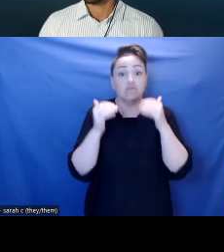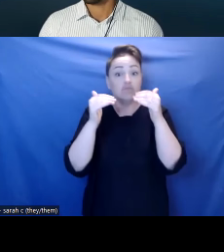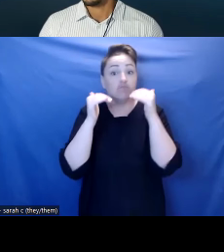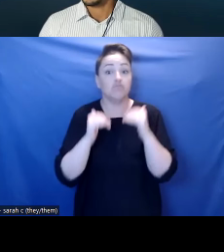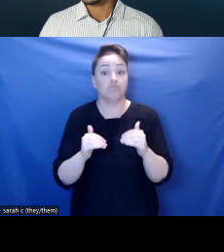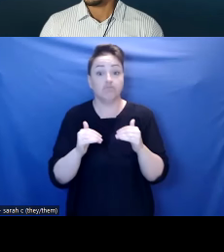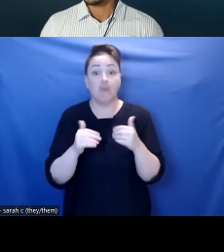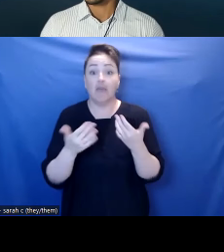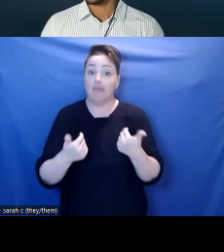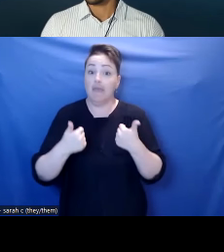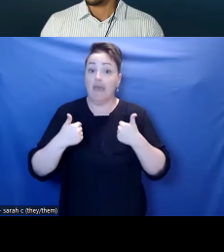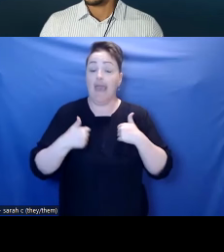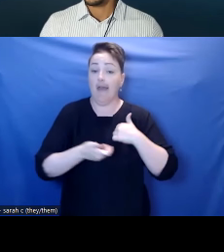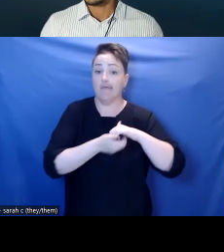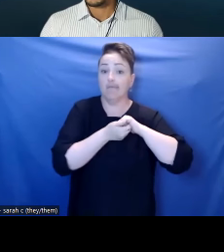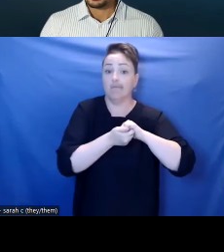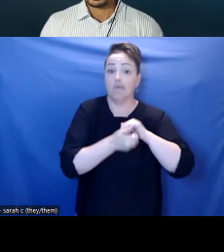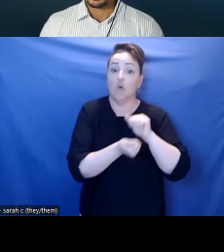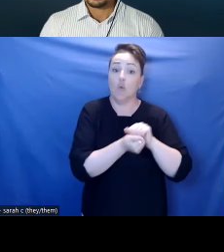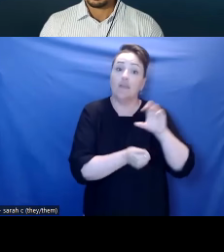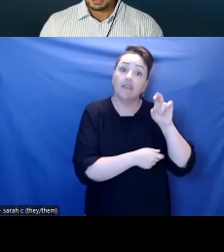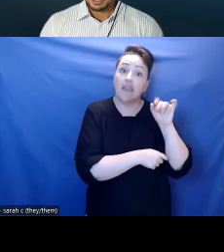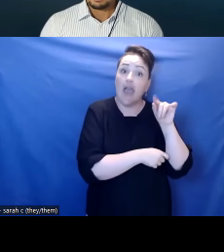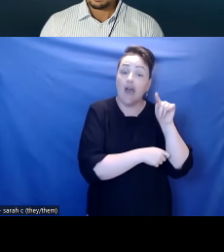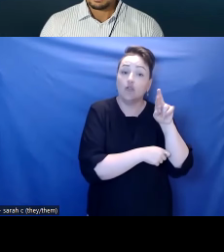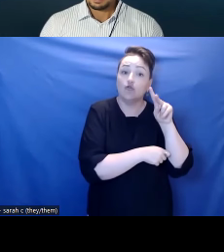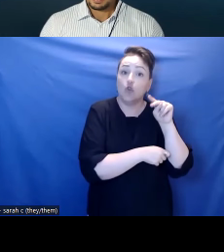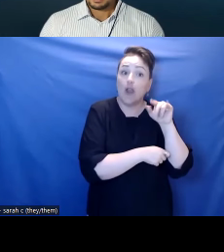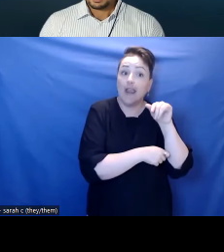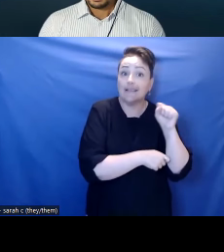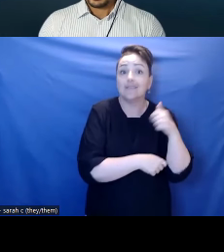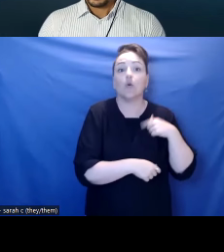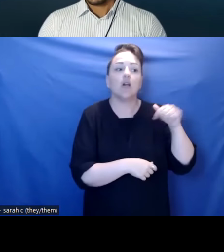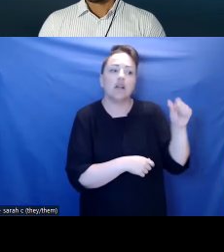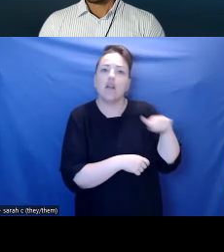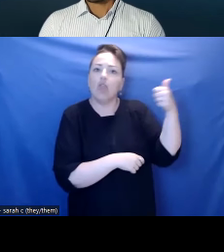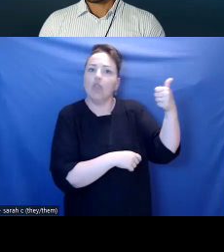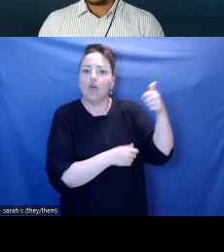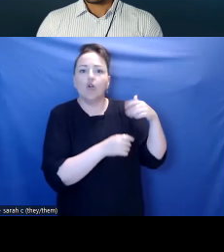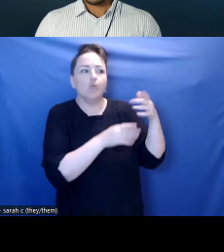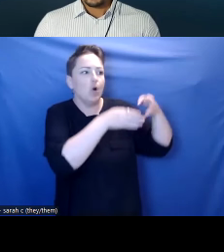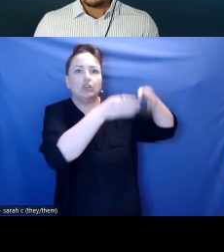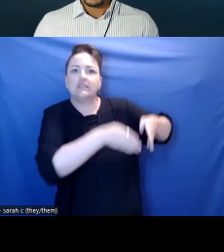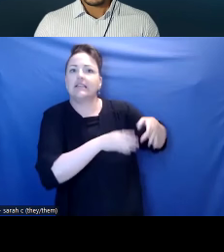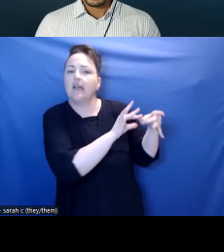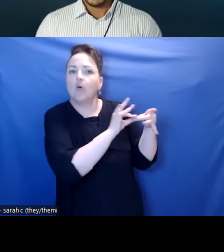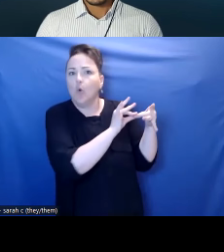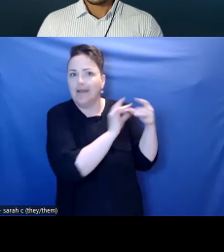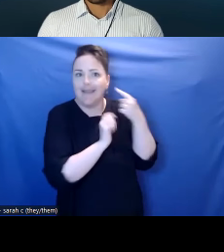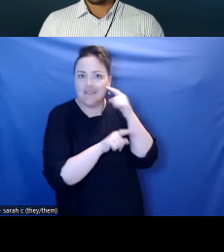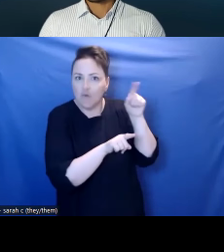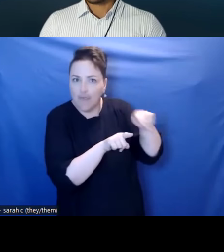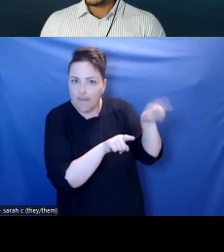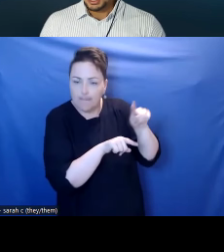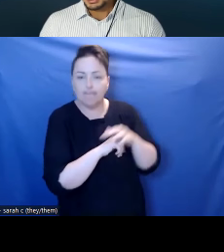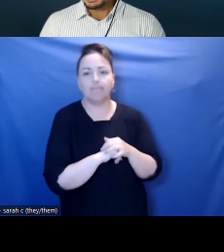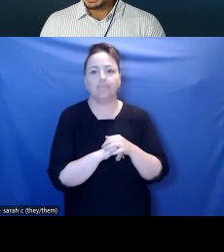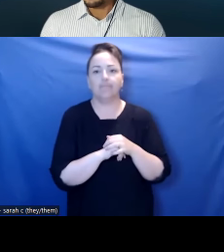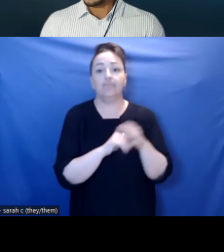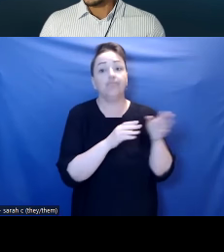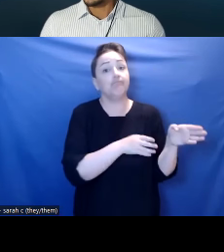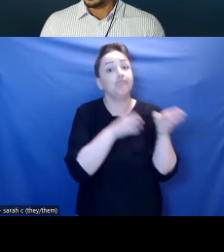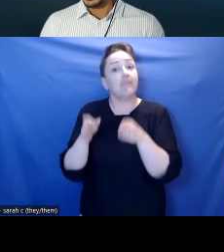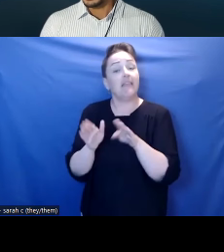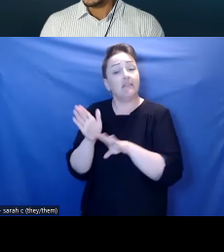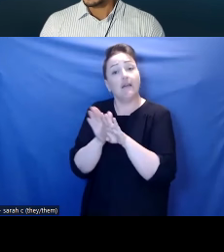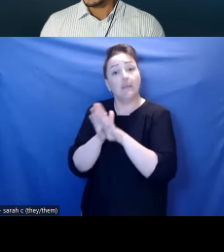have one point person that coordinates all this on their behalf? And really germane to all of this is development interest, because